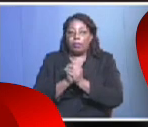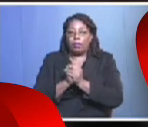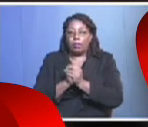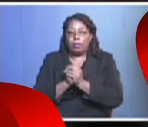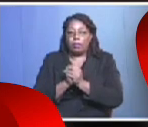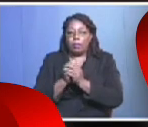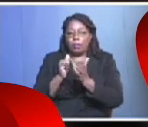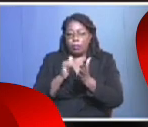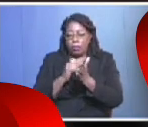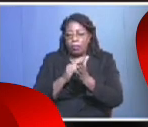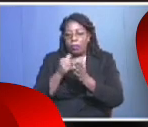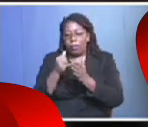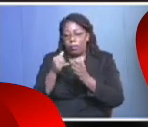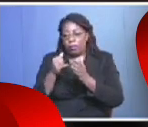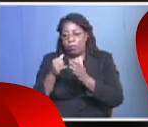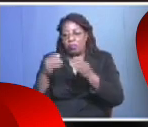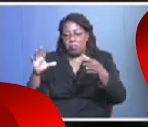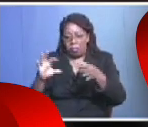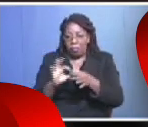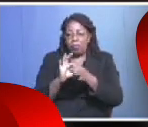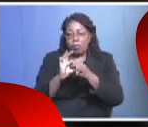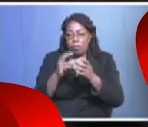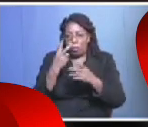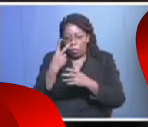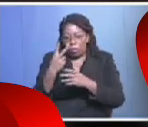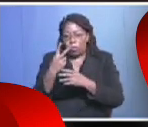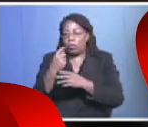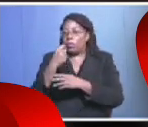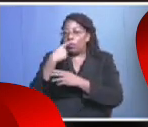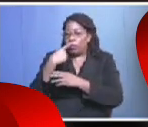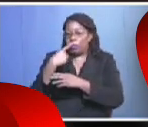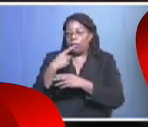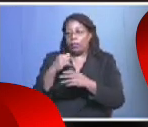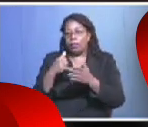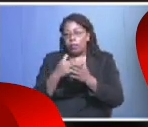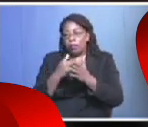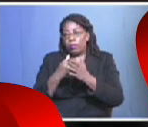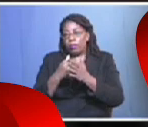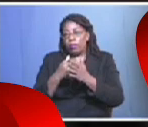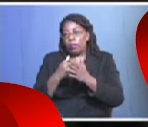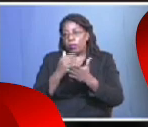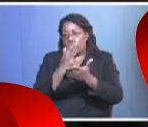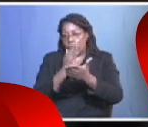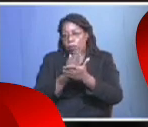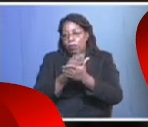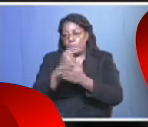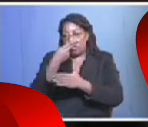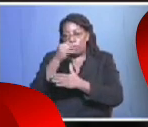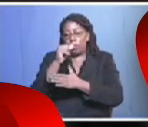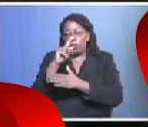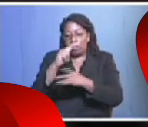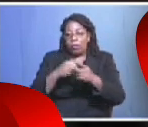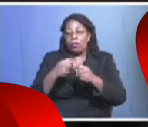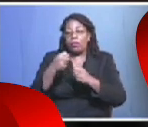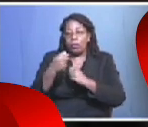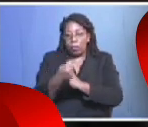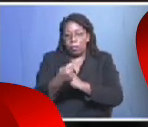a combination of two tablets. It is used to prevent HIV transmission, hence